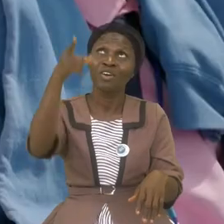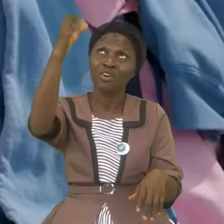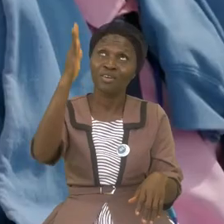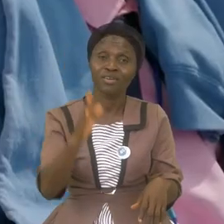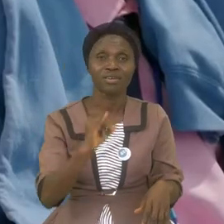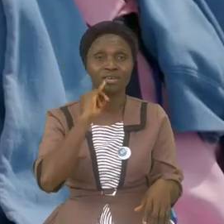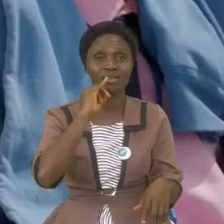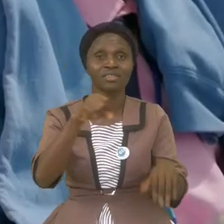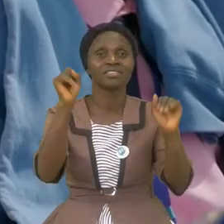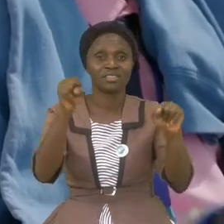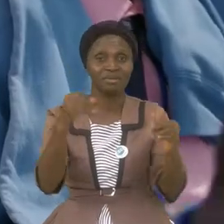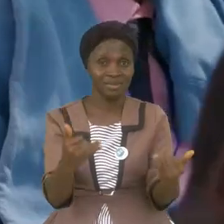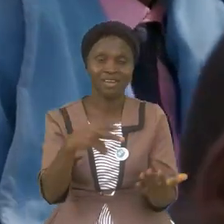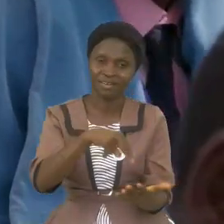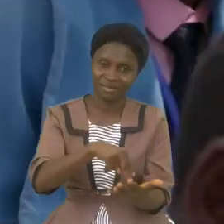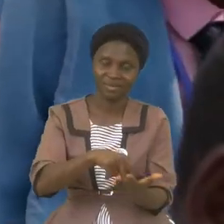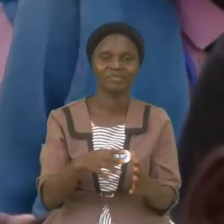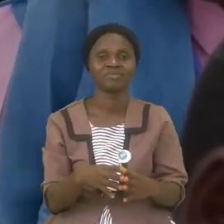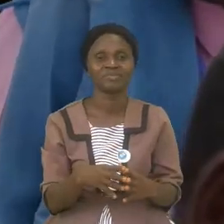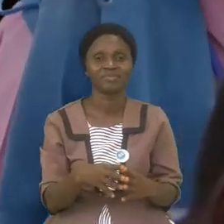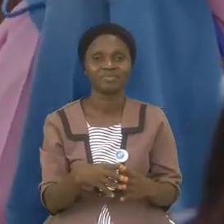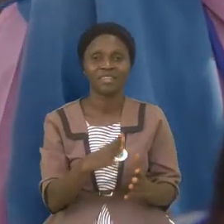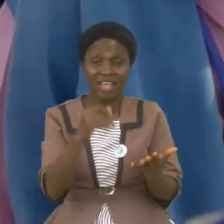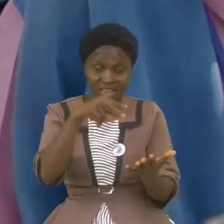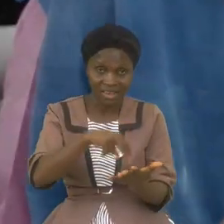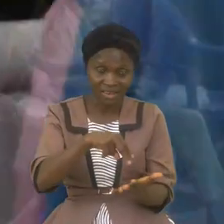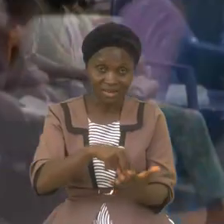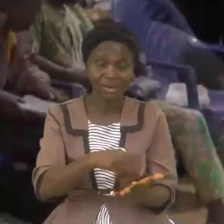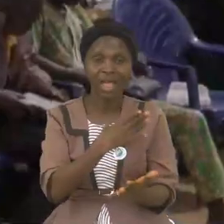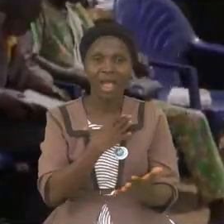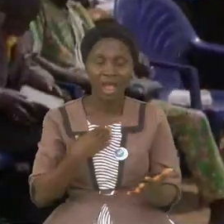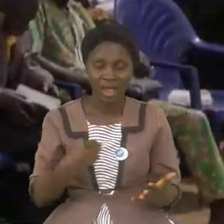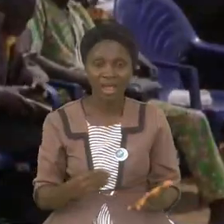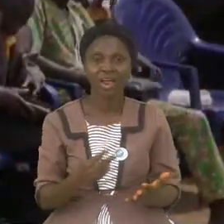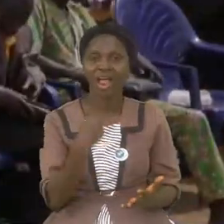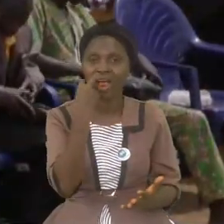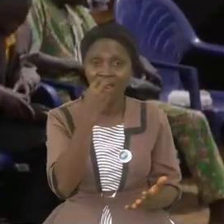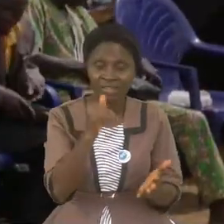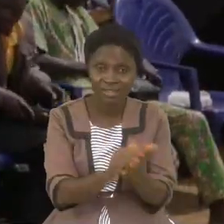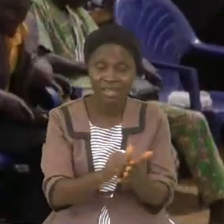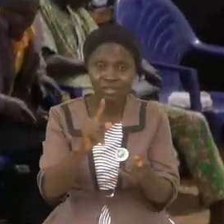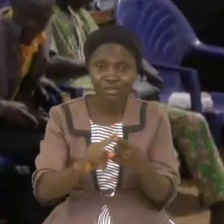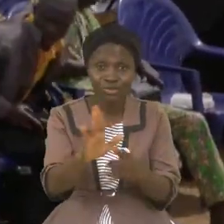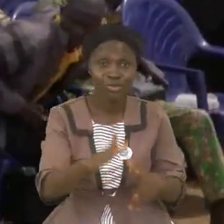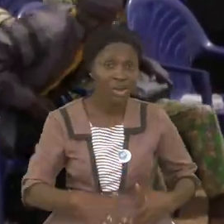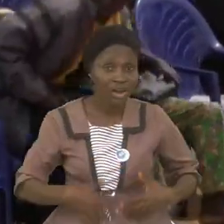able, rise up and affirm that in your life. Able, able,